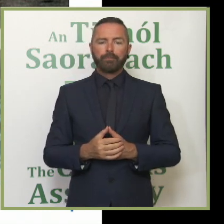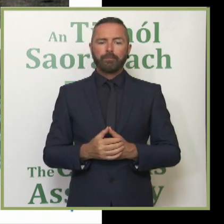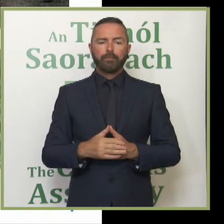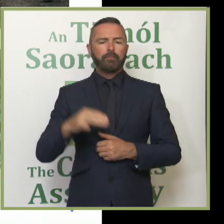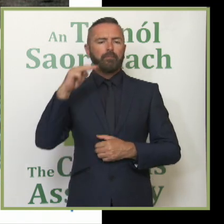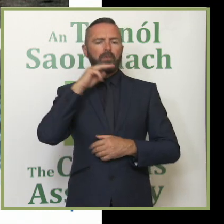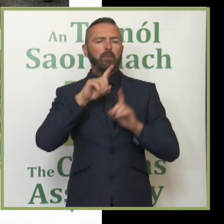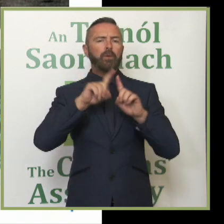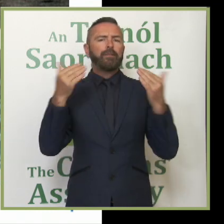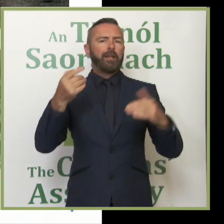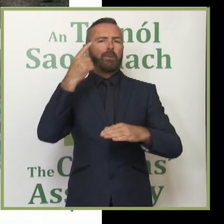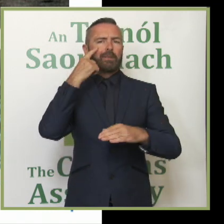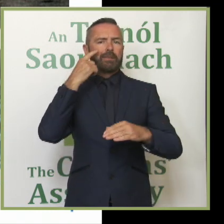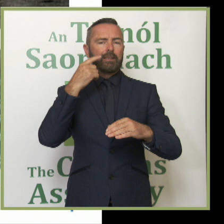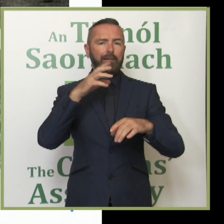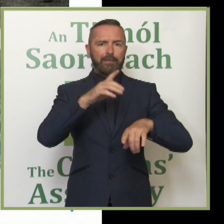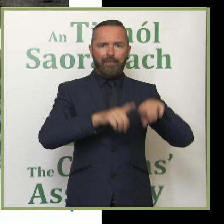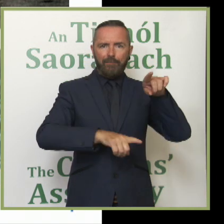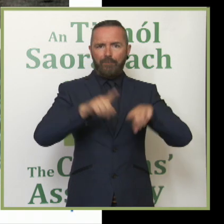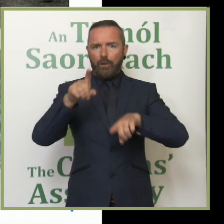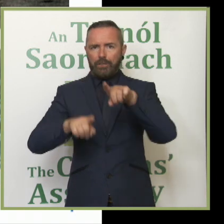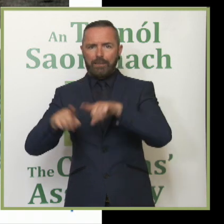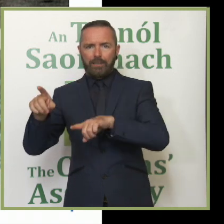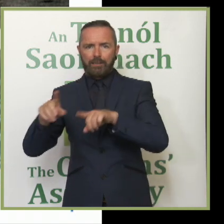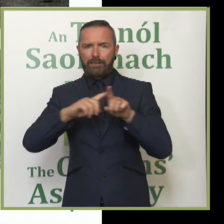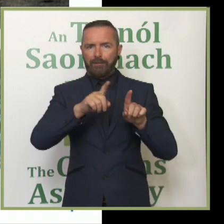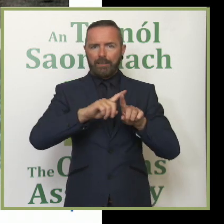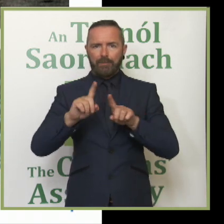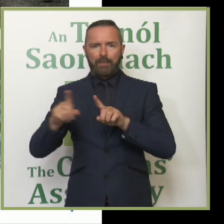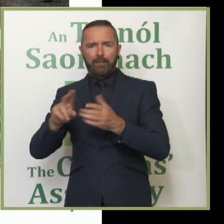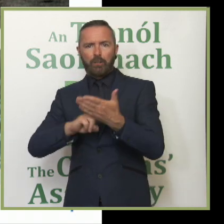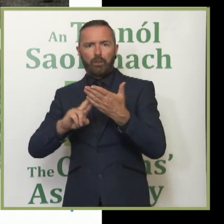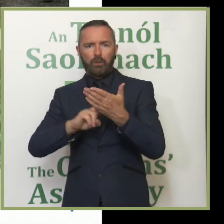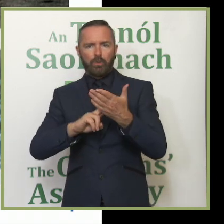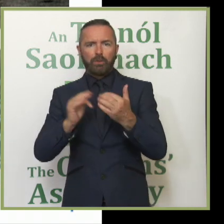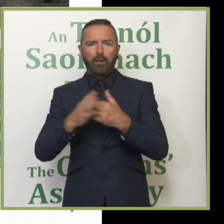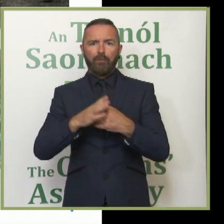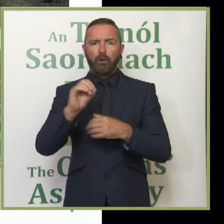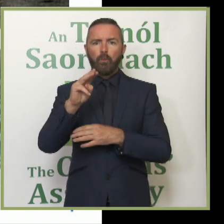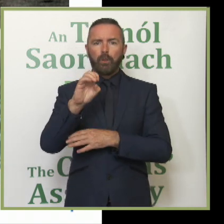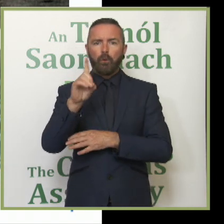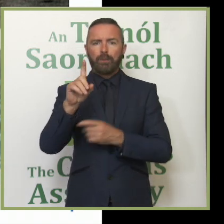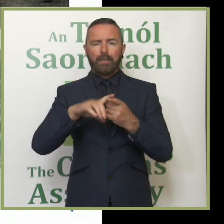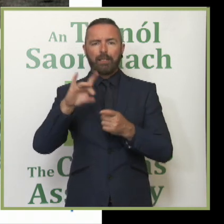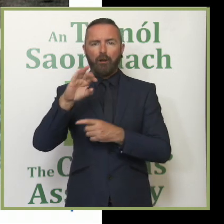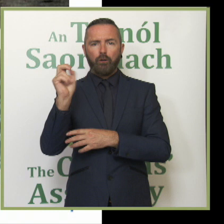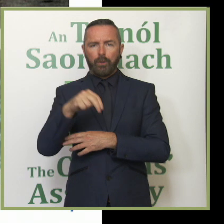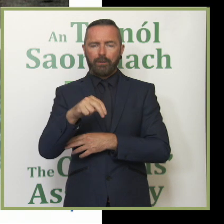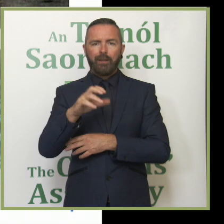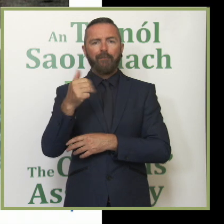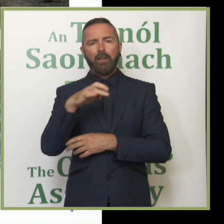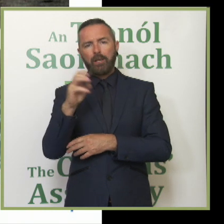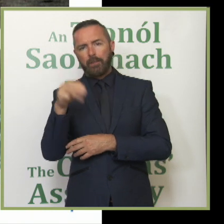is that we see a greater diversity of substances being injected. So we see opioids, heroin, but also amphetamines,